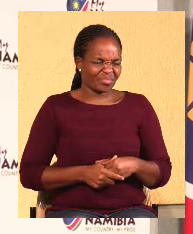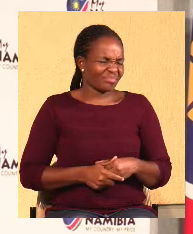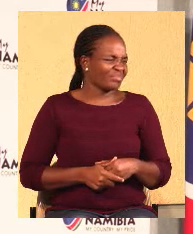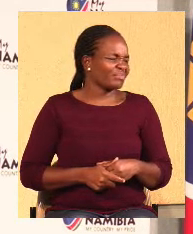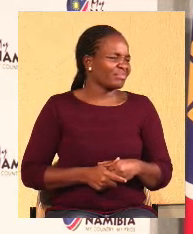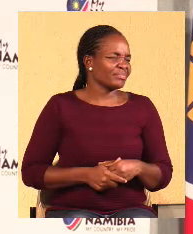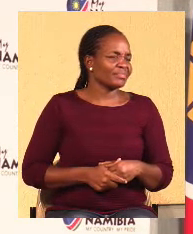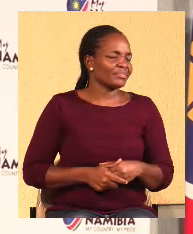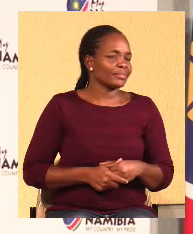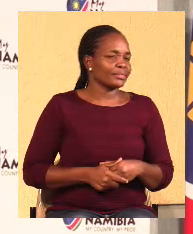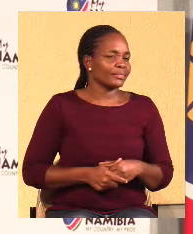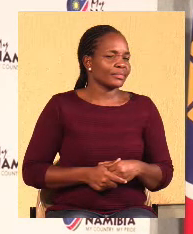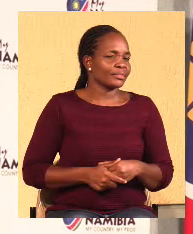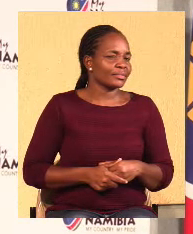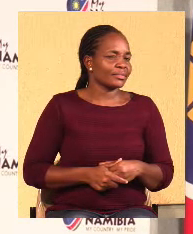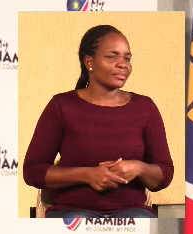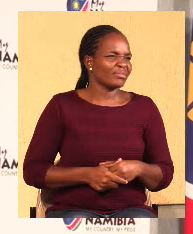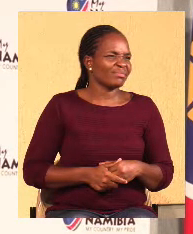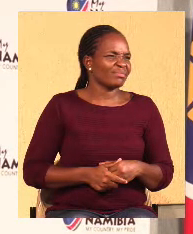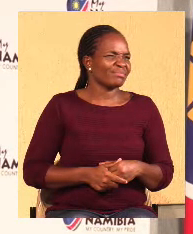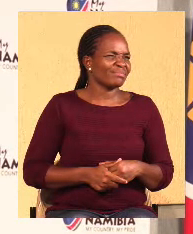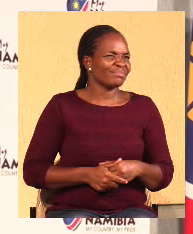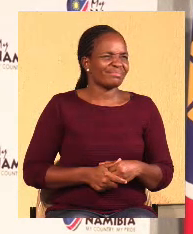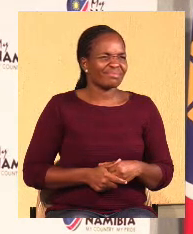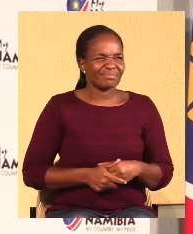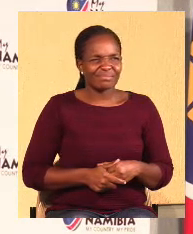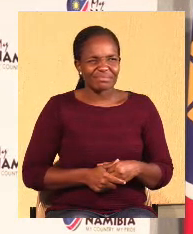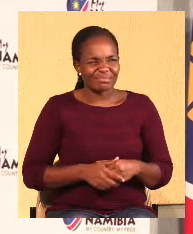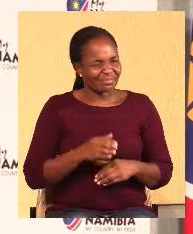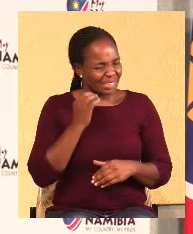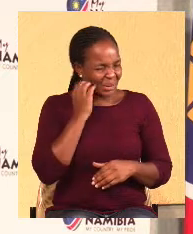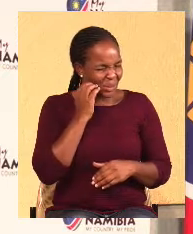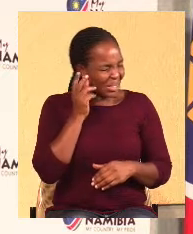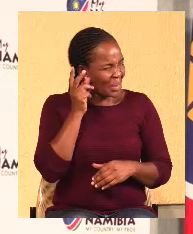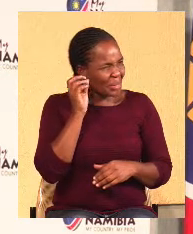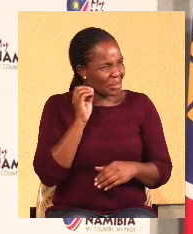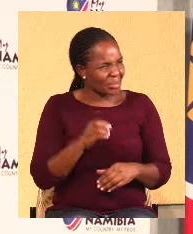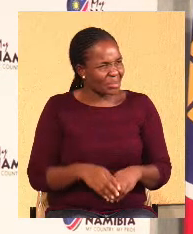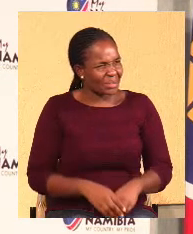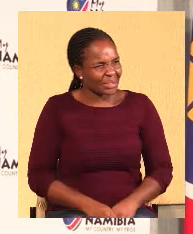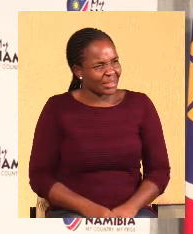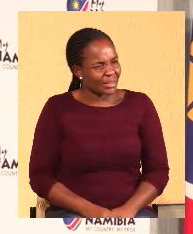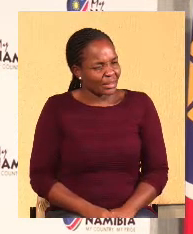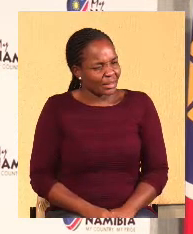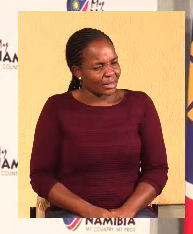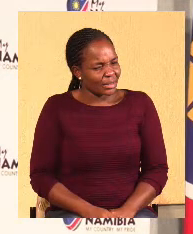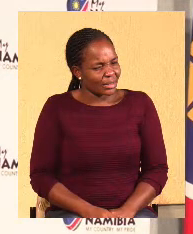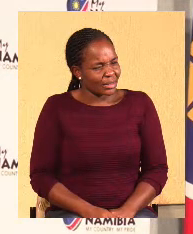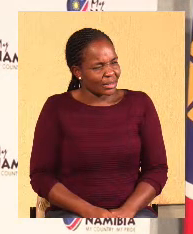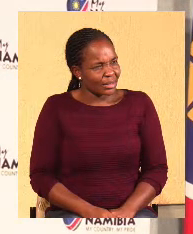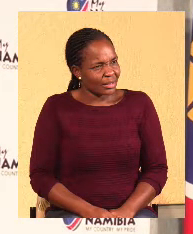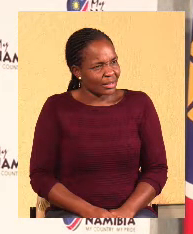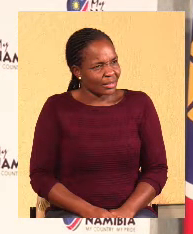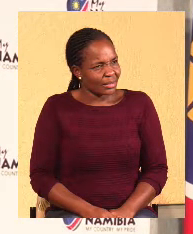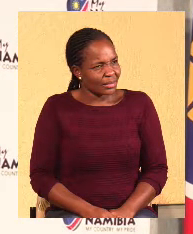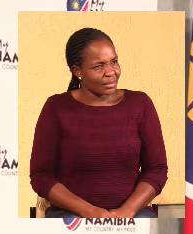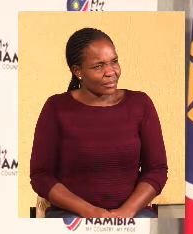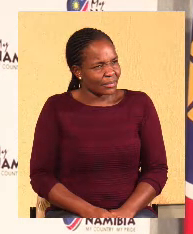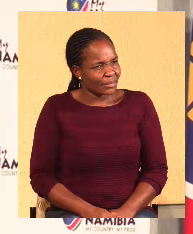closed, make wearing a face mask compulsory and social distancing